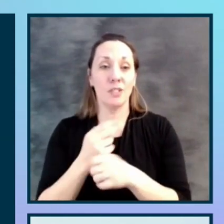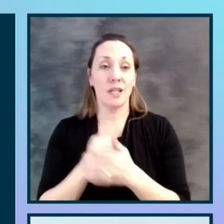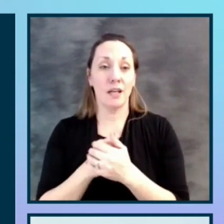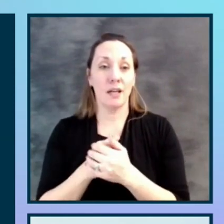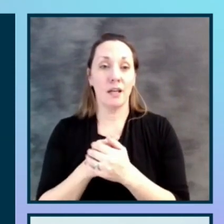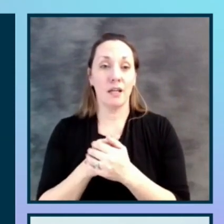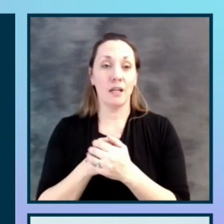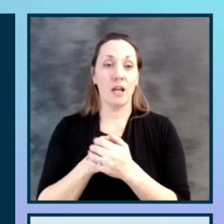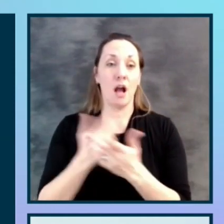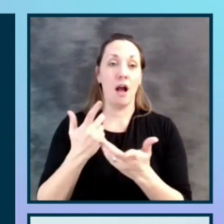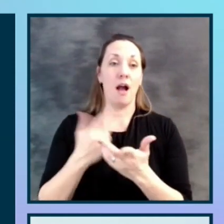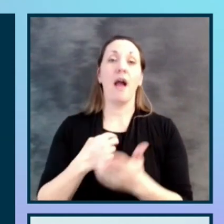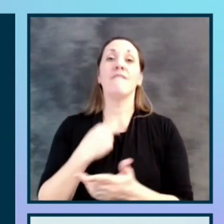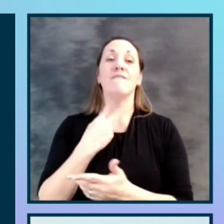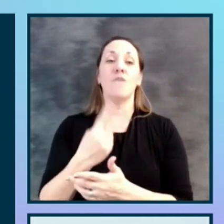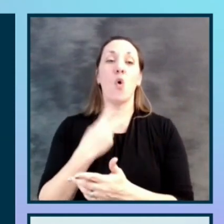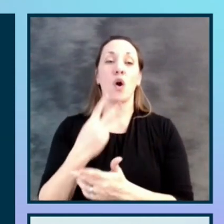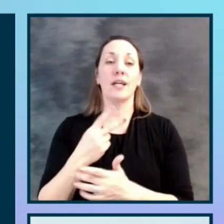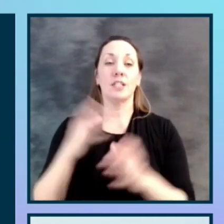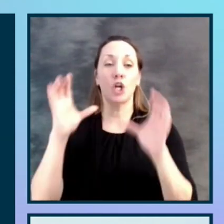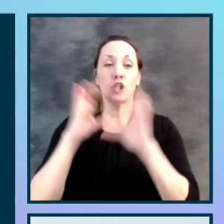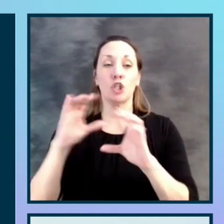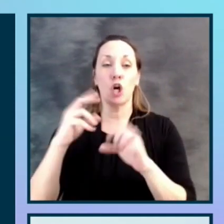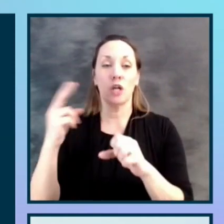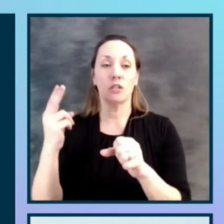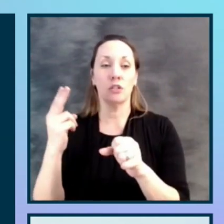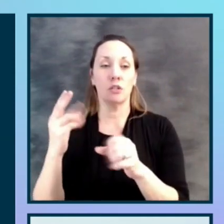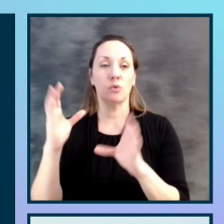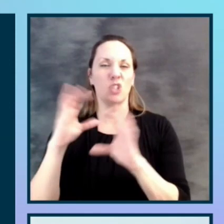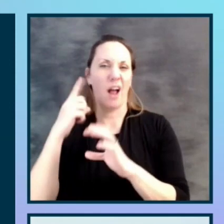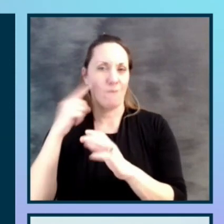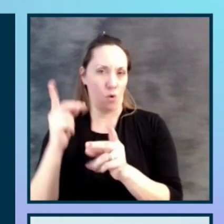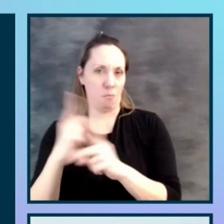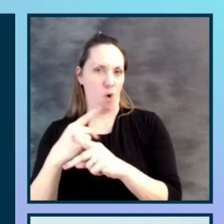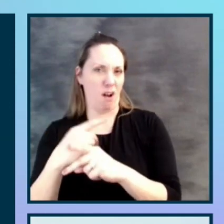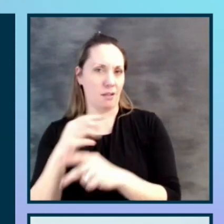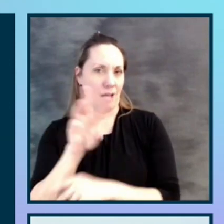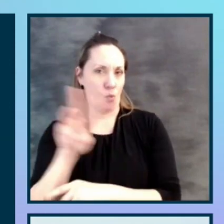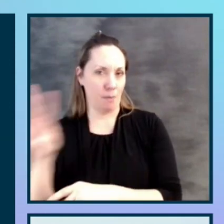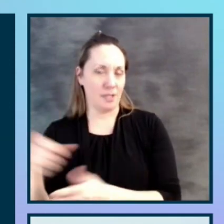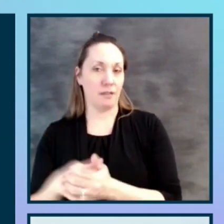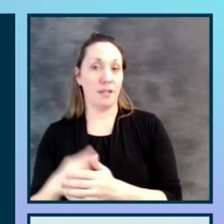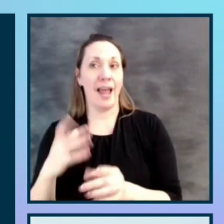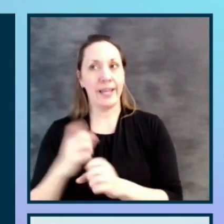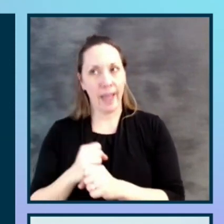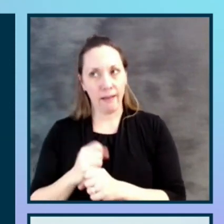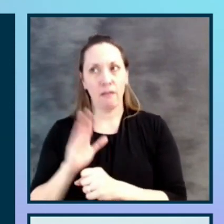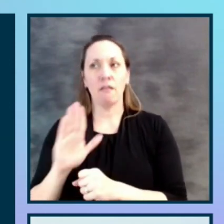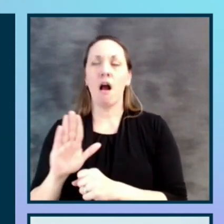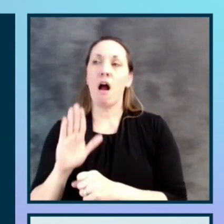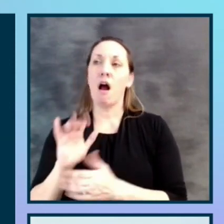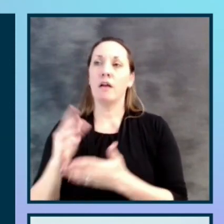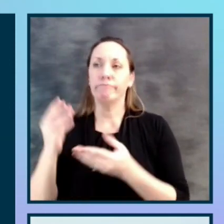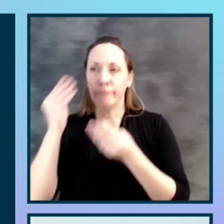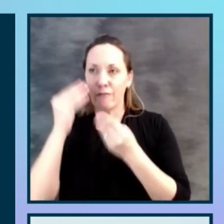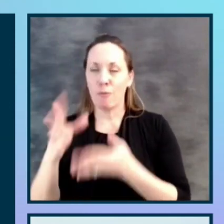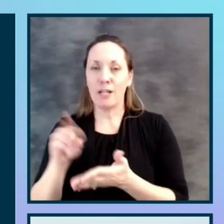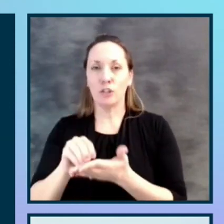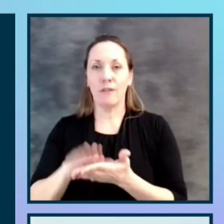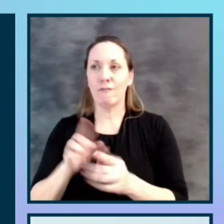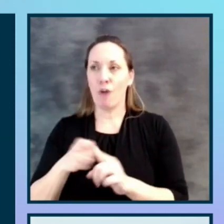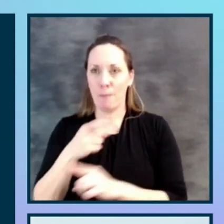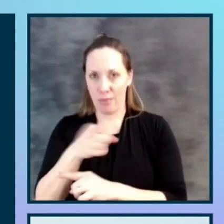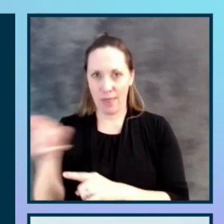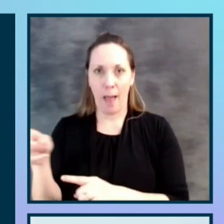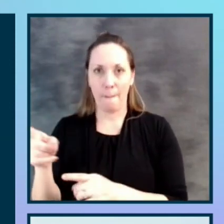way to shop for products in a website. Getting quotes from those customers in the context of your product and your key workflows